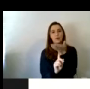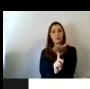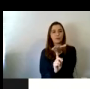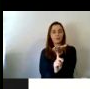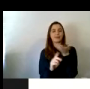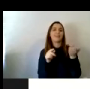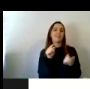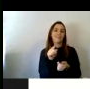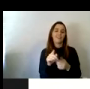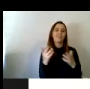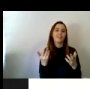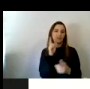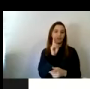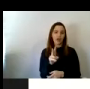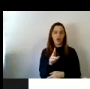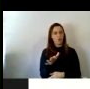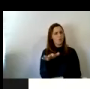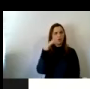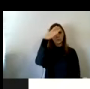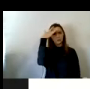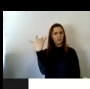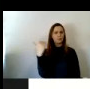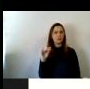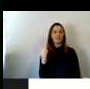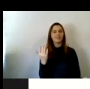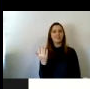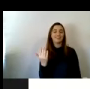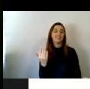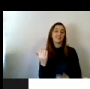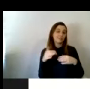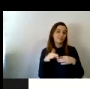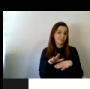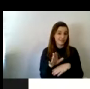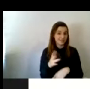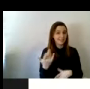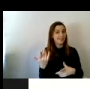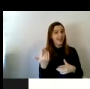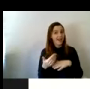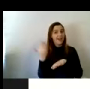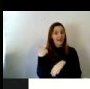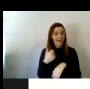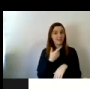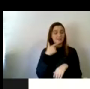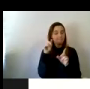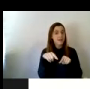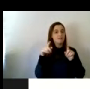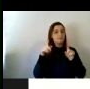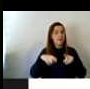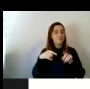first look, it's so easy, but they are tried a lot of when they are do that